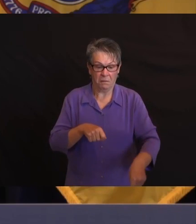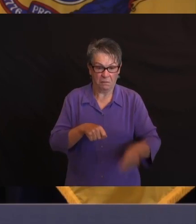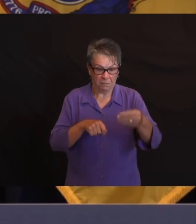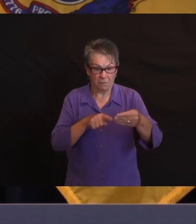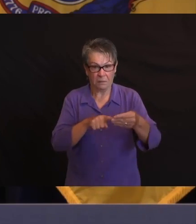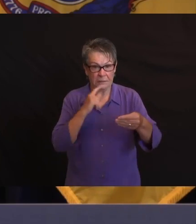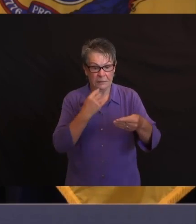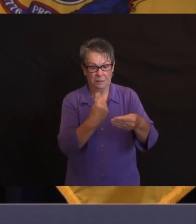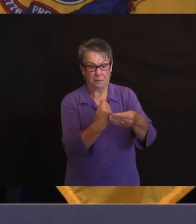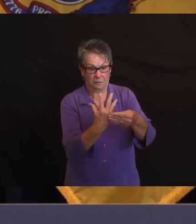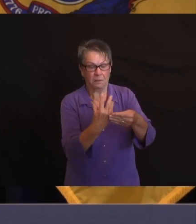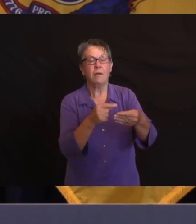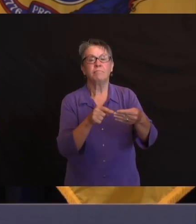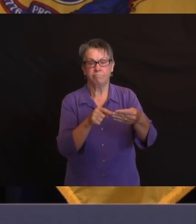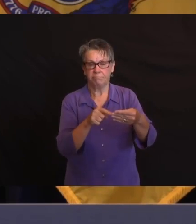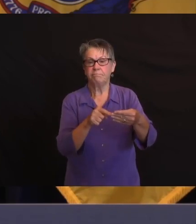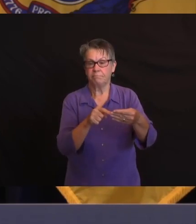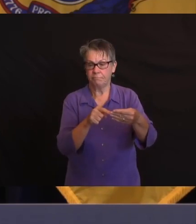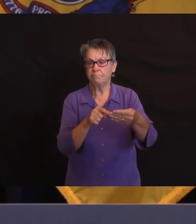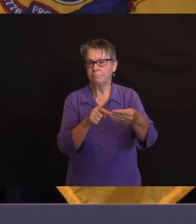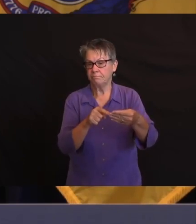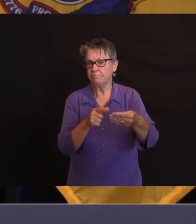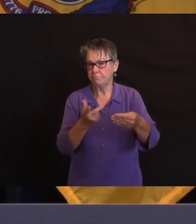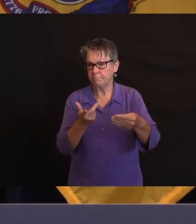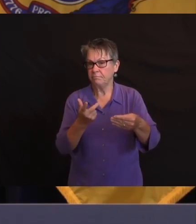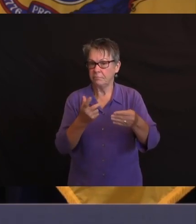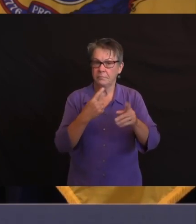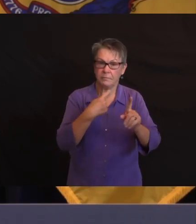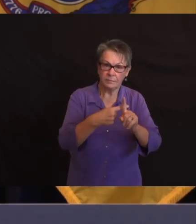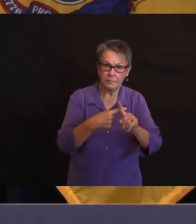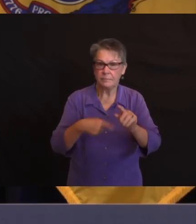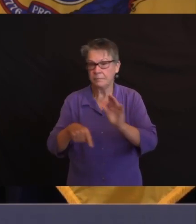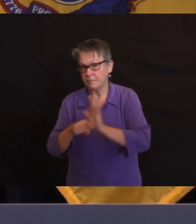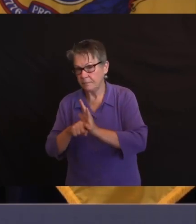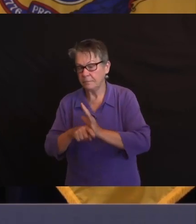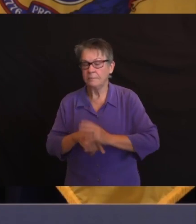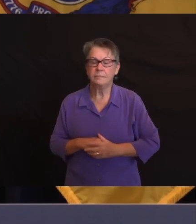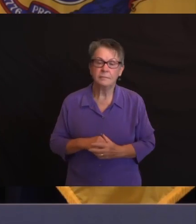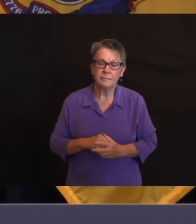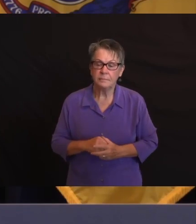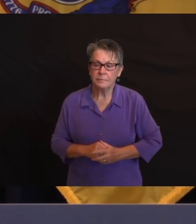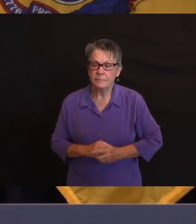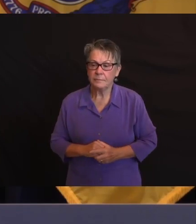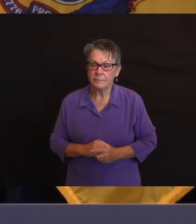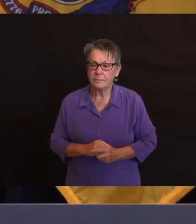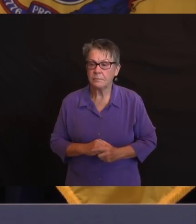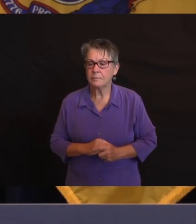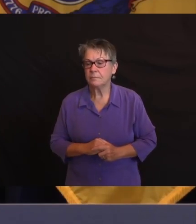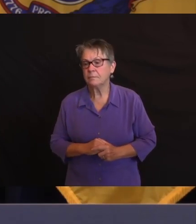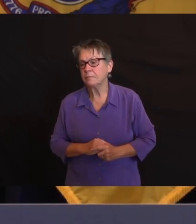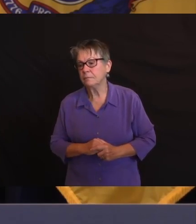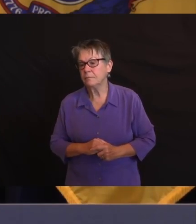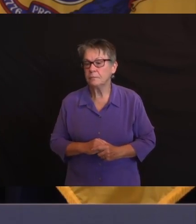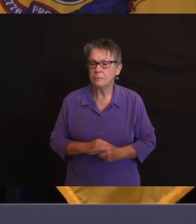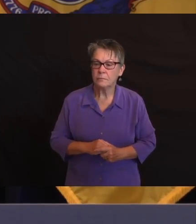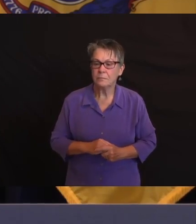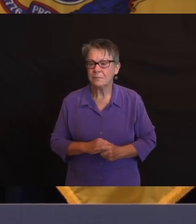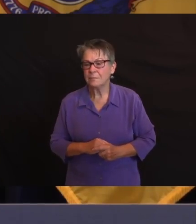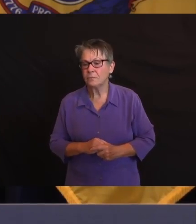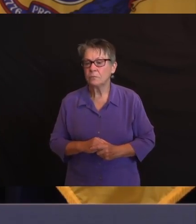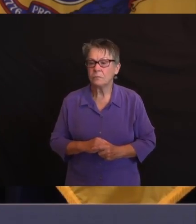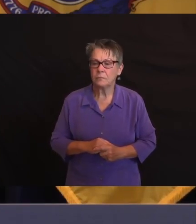there certainly would be reporting at a statewide level. We spoke, and Judy's been thinking this through privately about the types